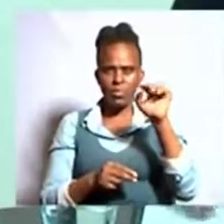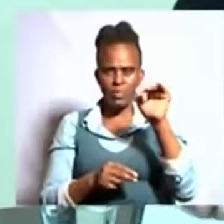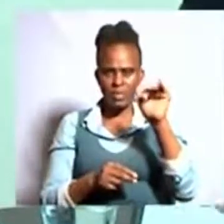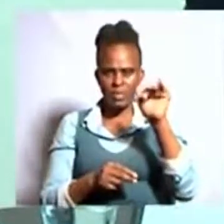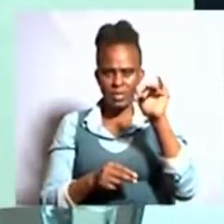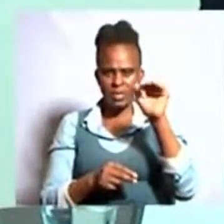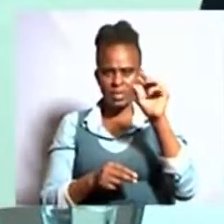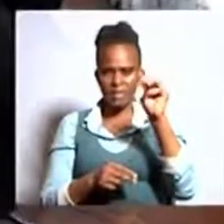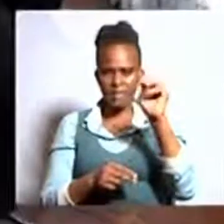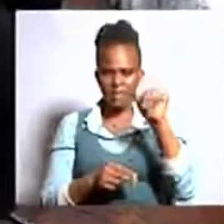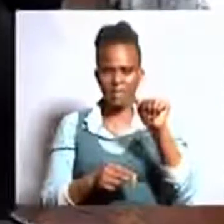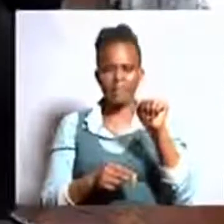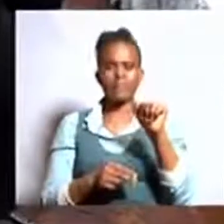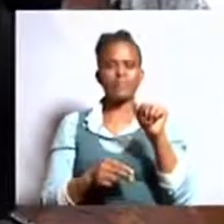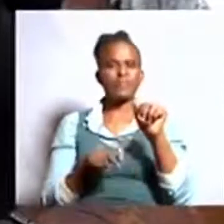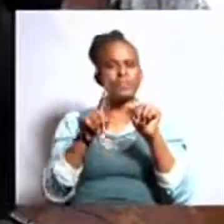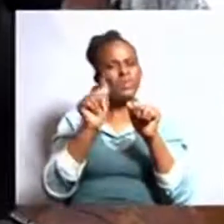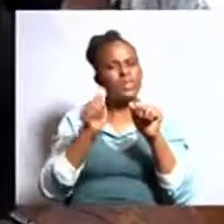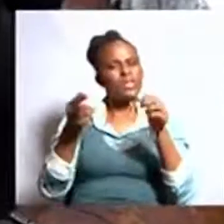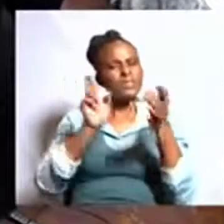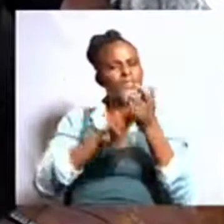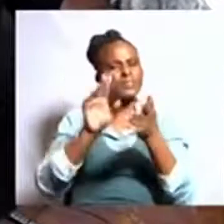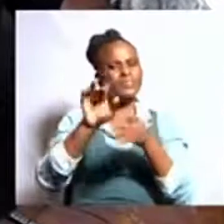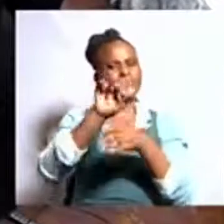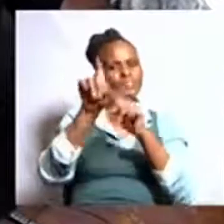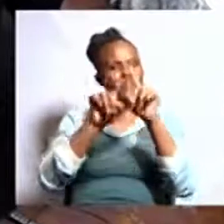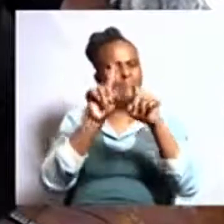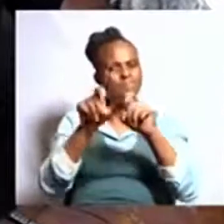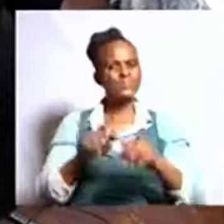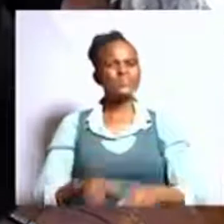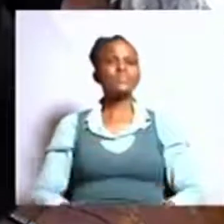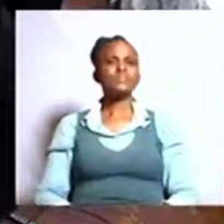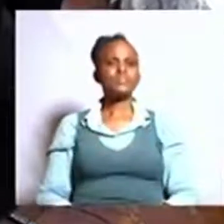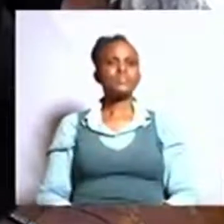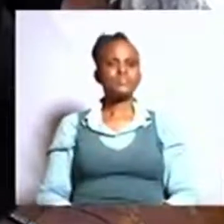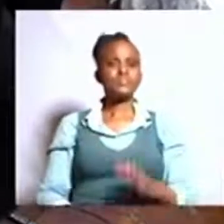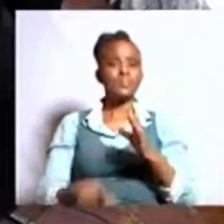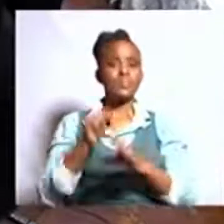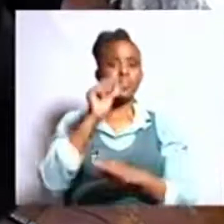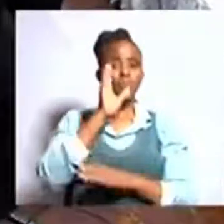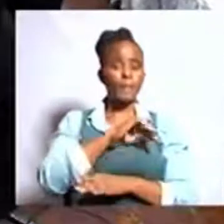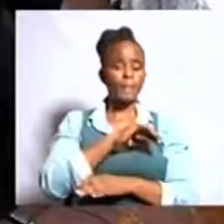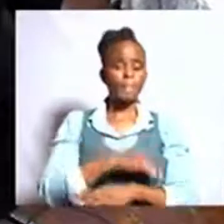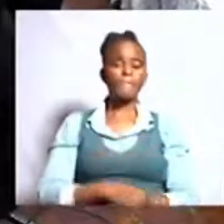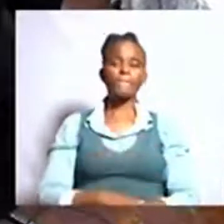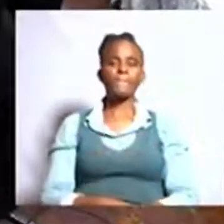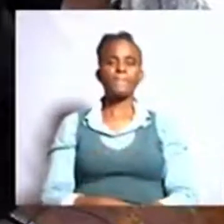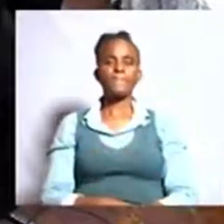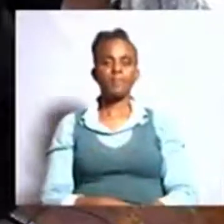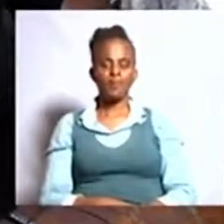Maybe Honorable Lumai, you can rephrase your question, and Honorable Wamunyima has found it.